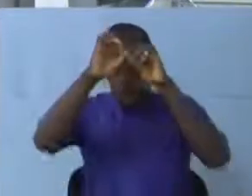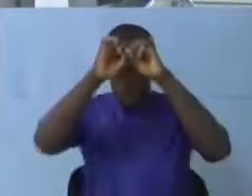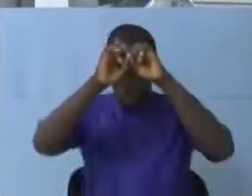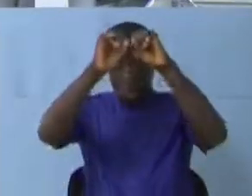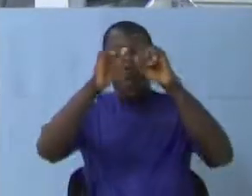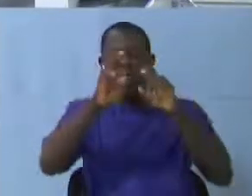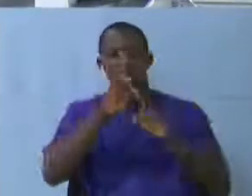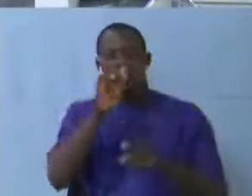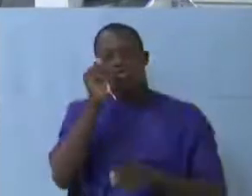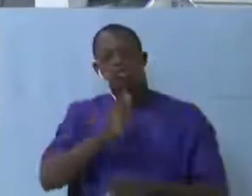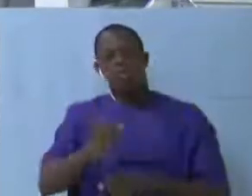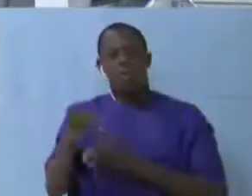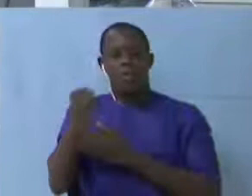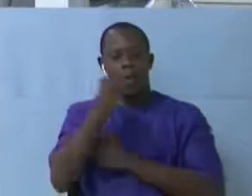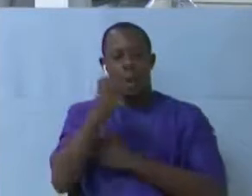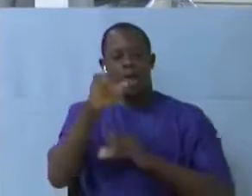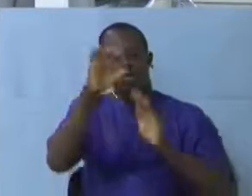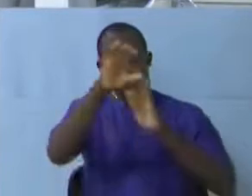Constitutional reform.